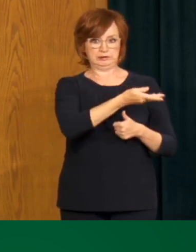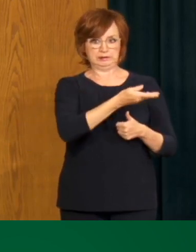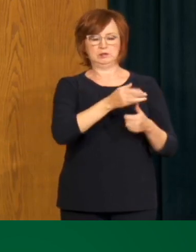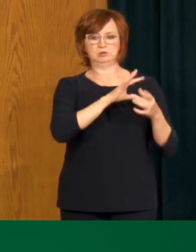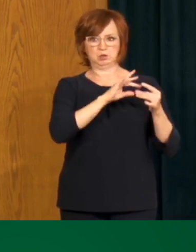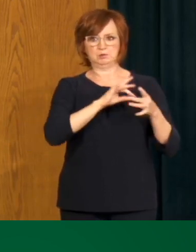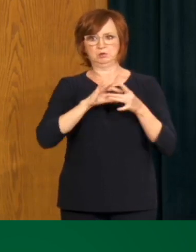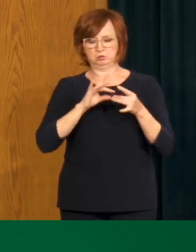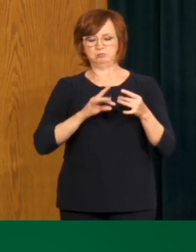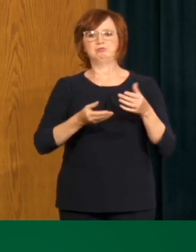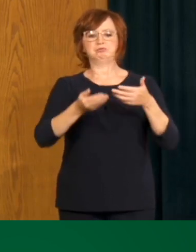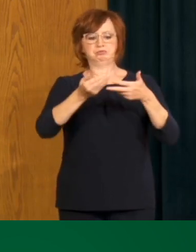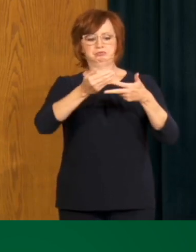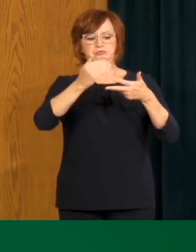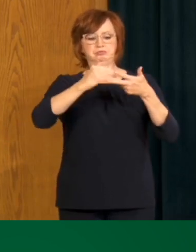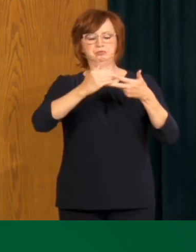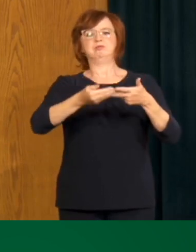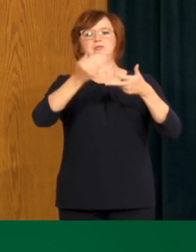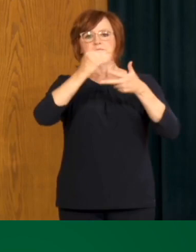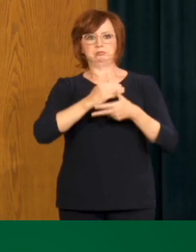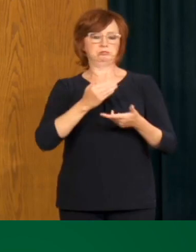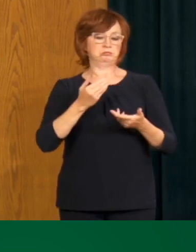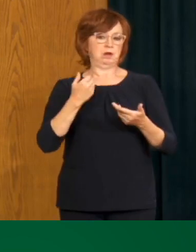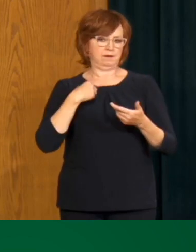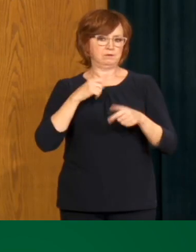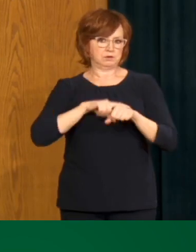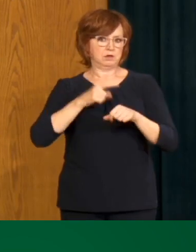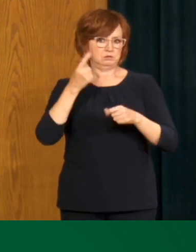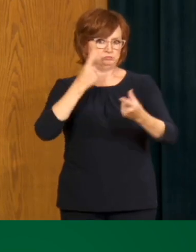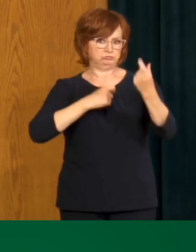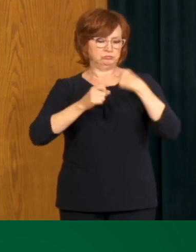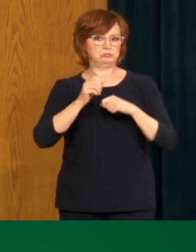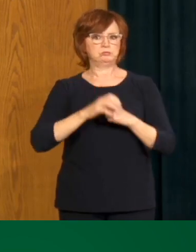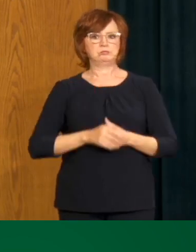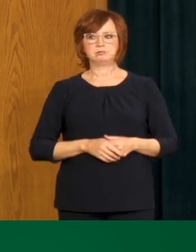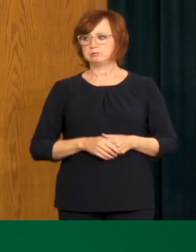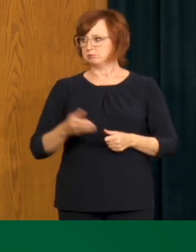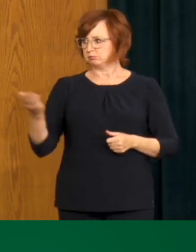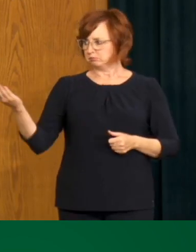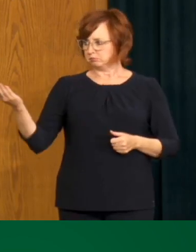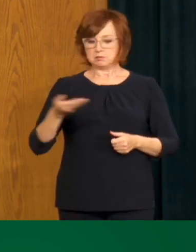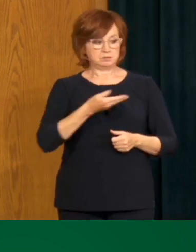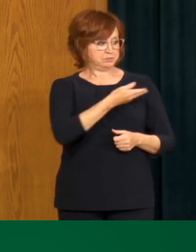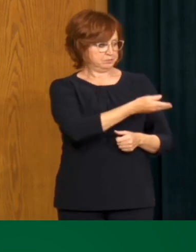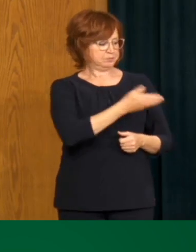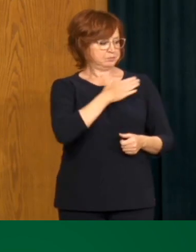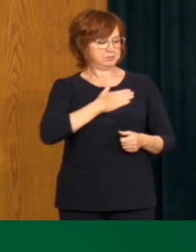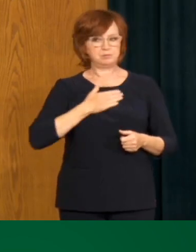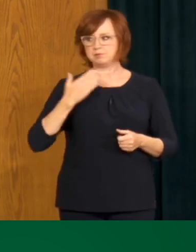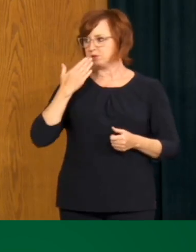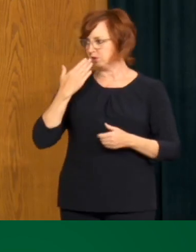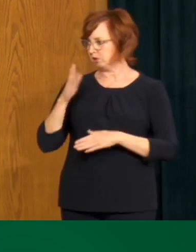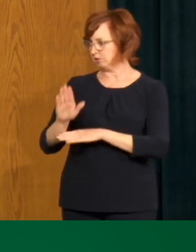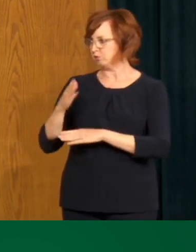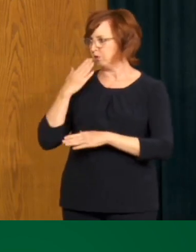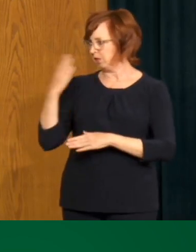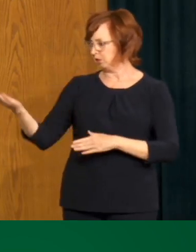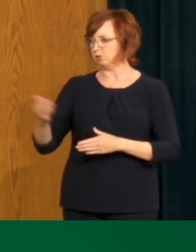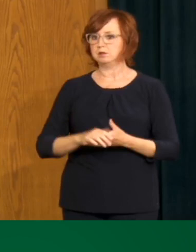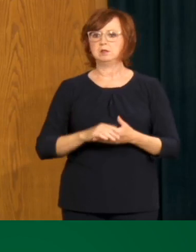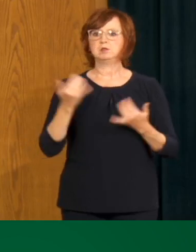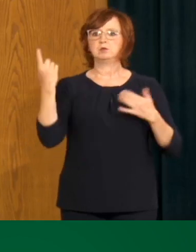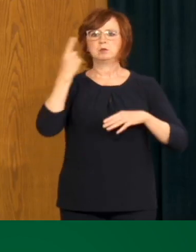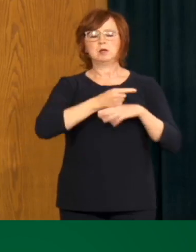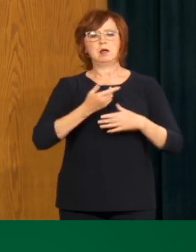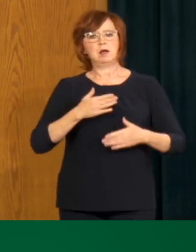will have some brief opening remarks as well. And we'll have time for questions. Premier? Well, good afternoon, everyone, and thank you. And today I'm pleased to